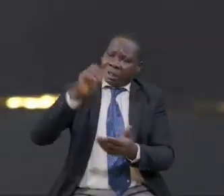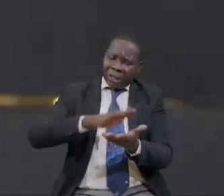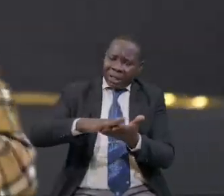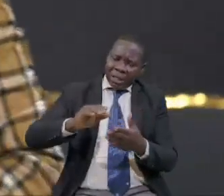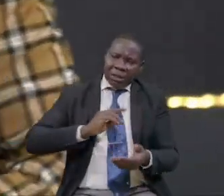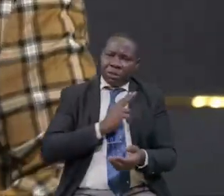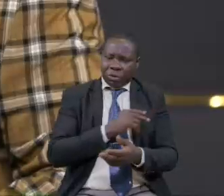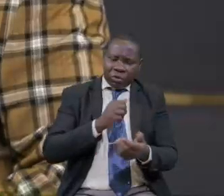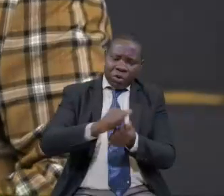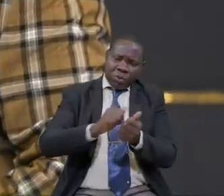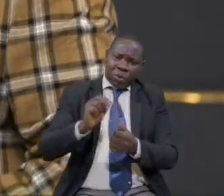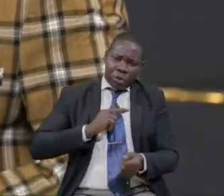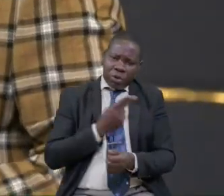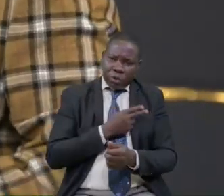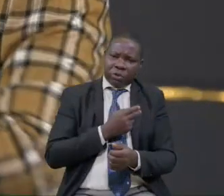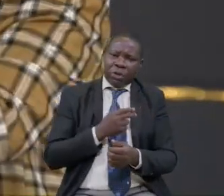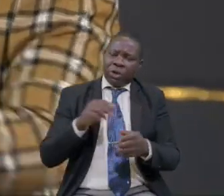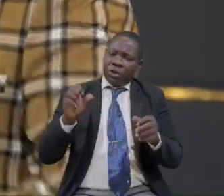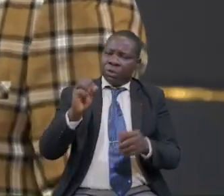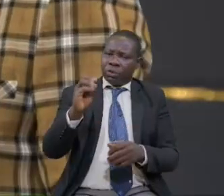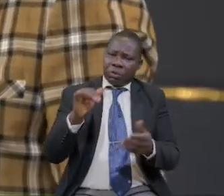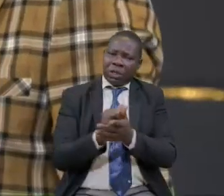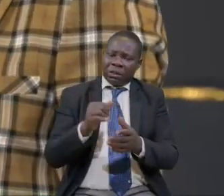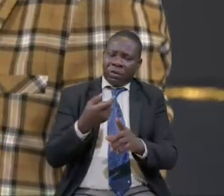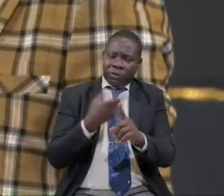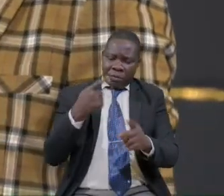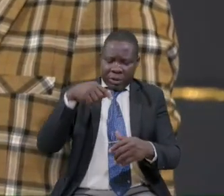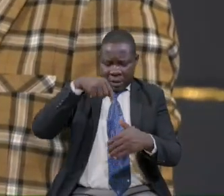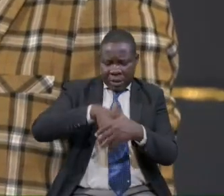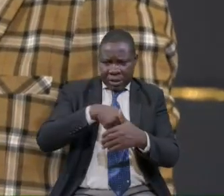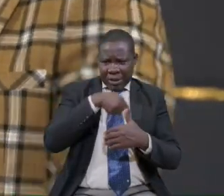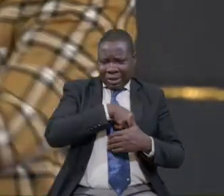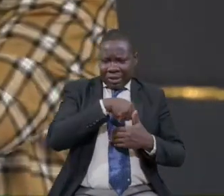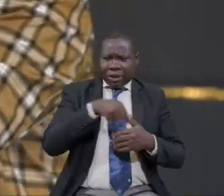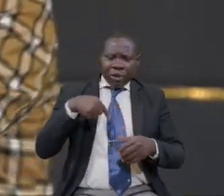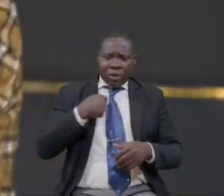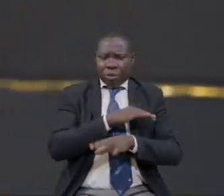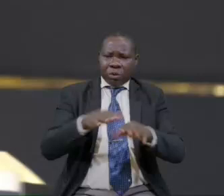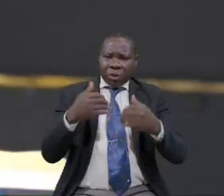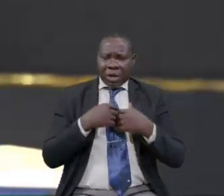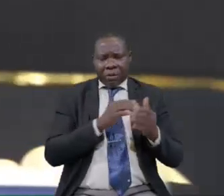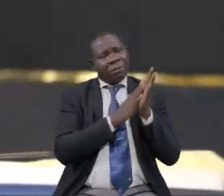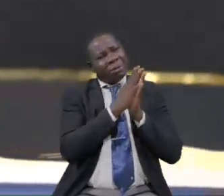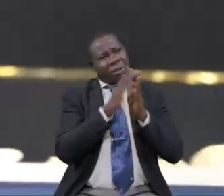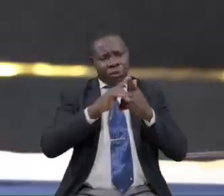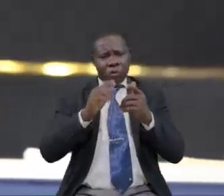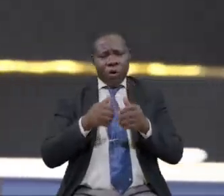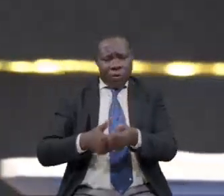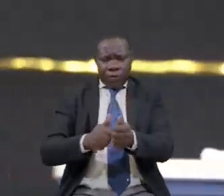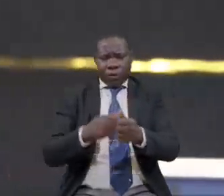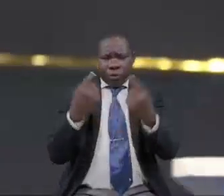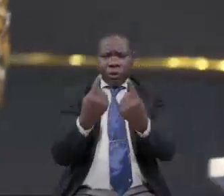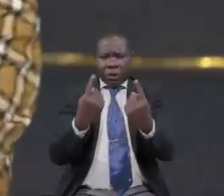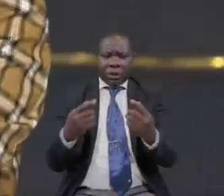us, so that on the inside we don't even have desire to go after those things anymore. He washes and creates